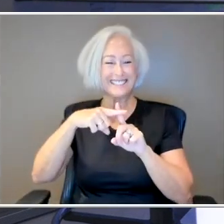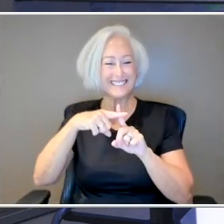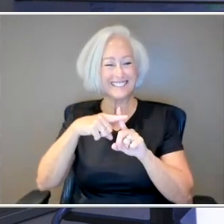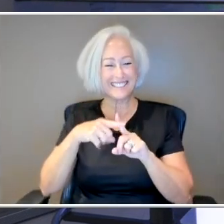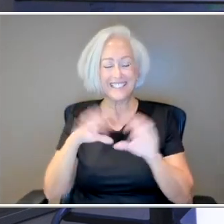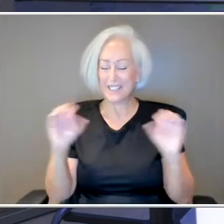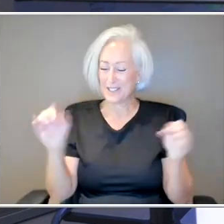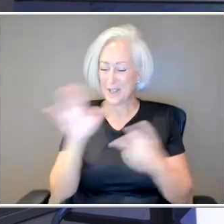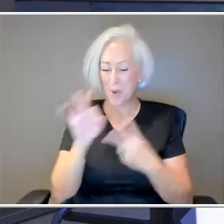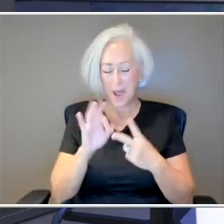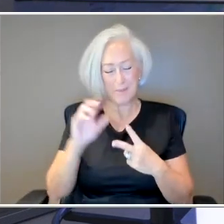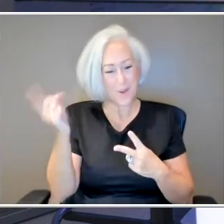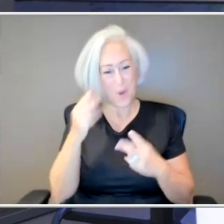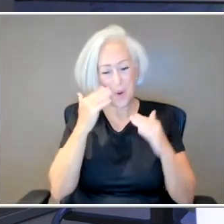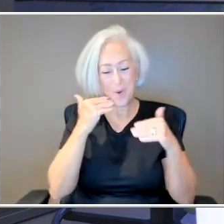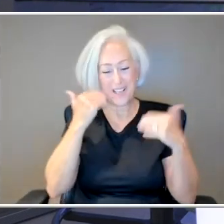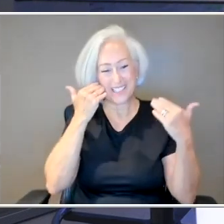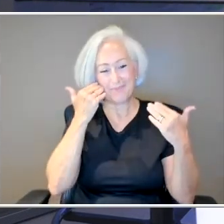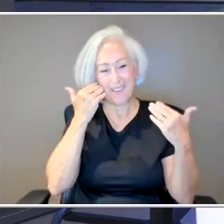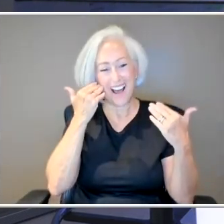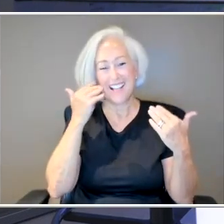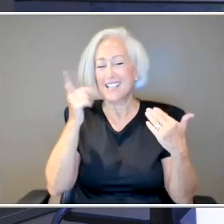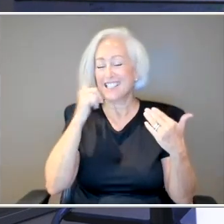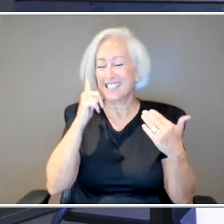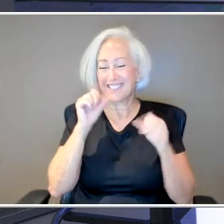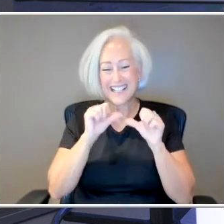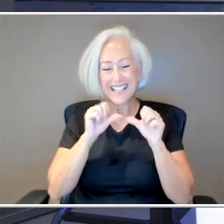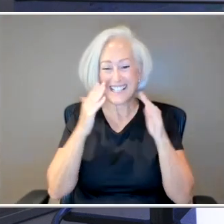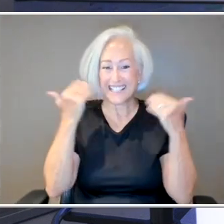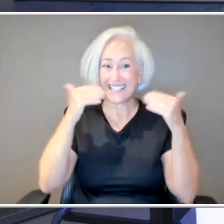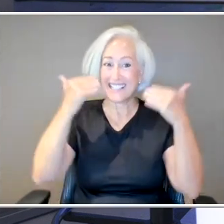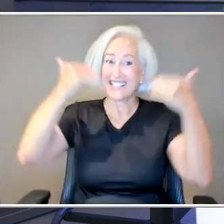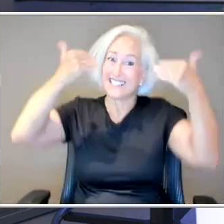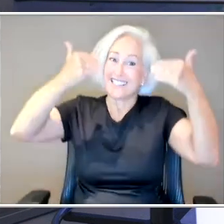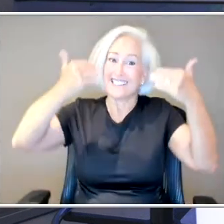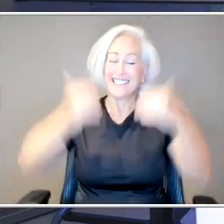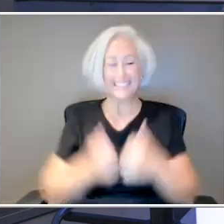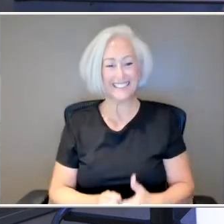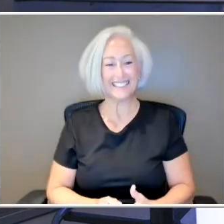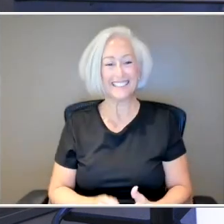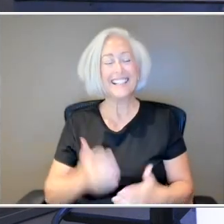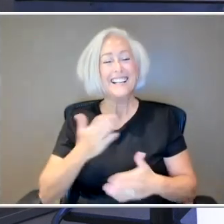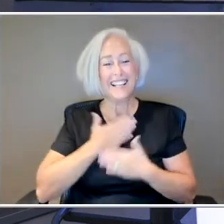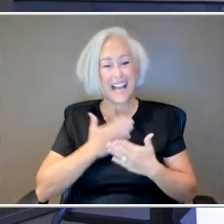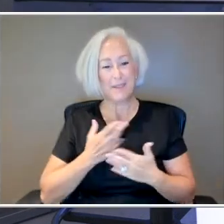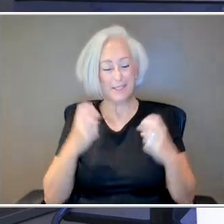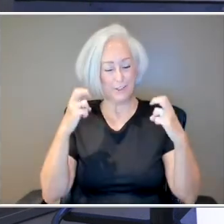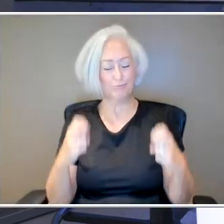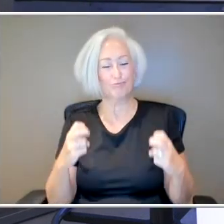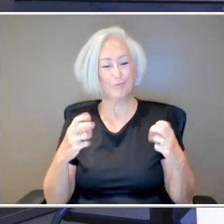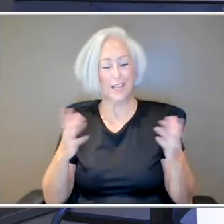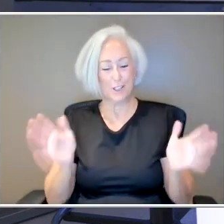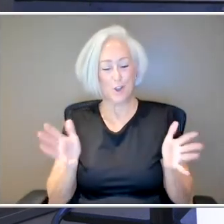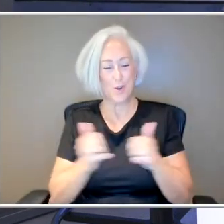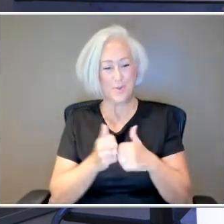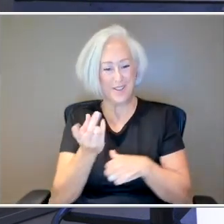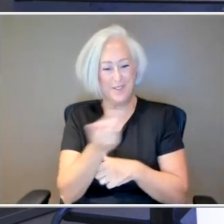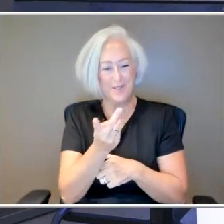that smile on her. She's just going to keep coming up. Yeah. Well, it was a joy to sit down with both of you,